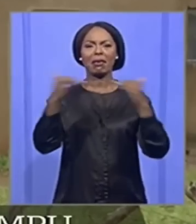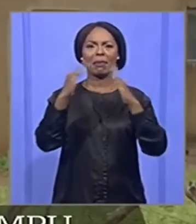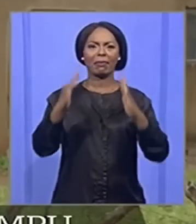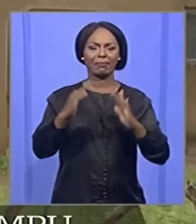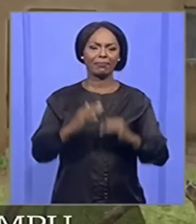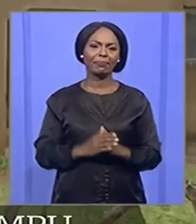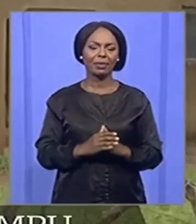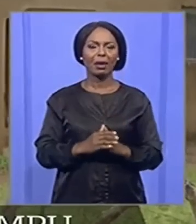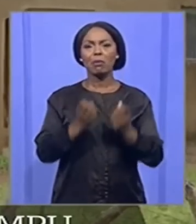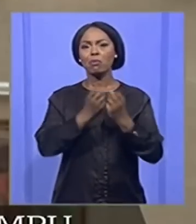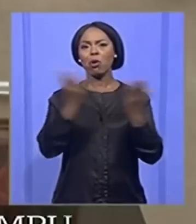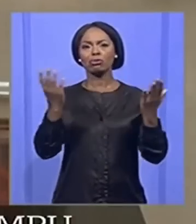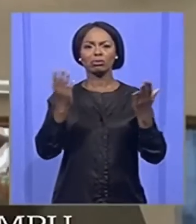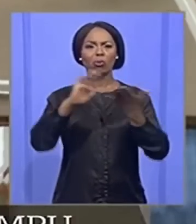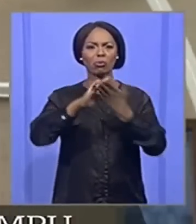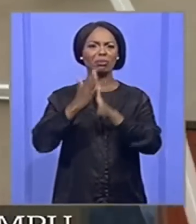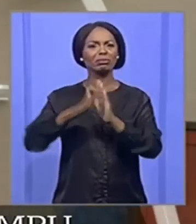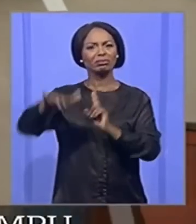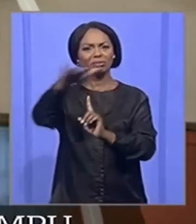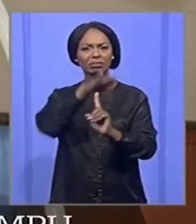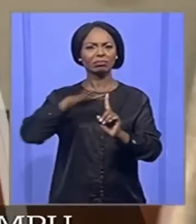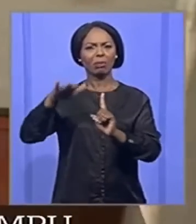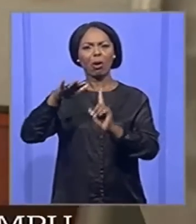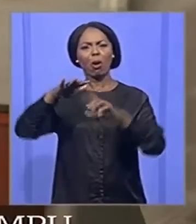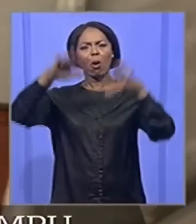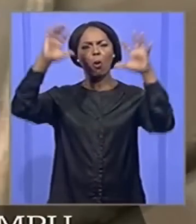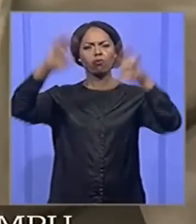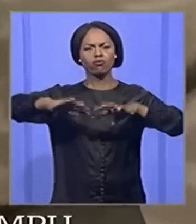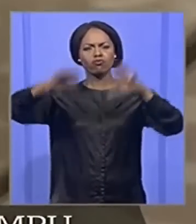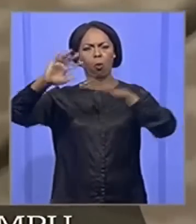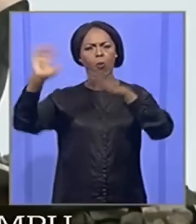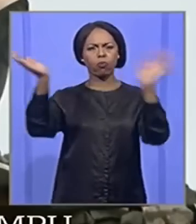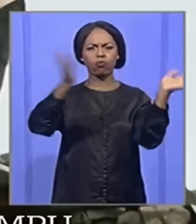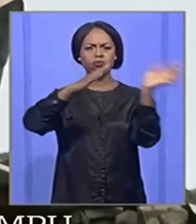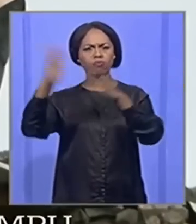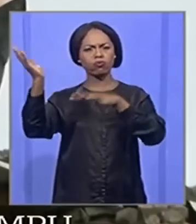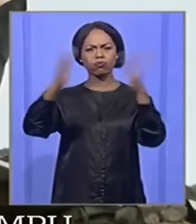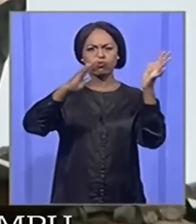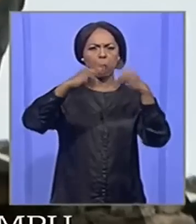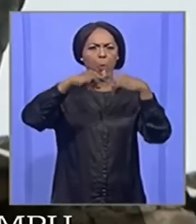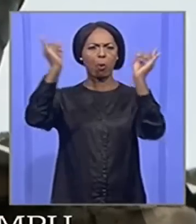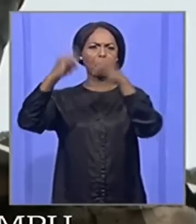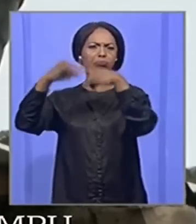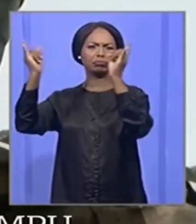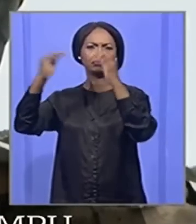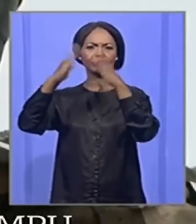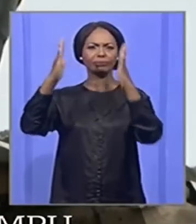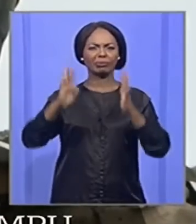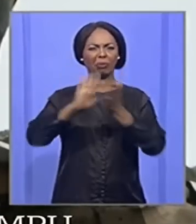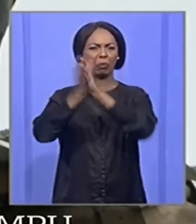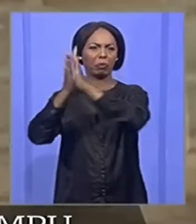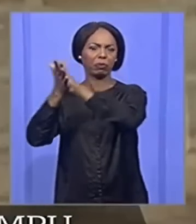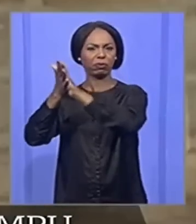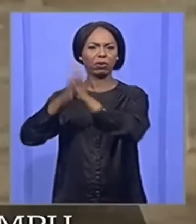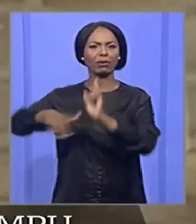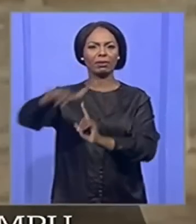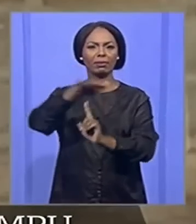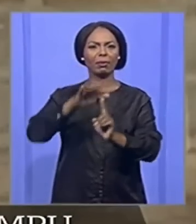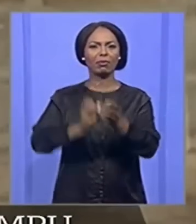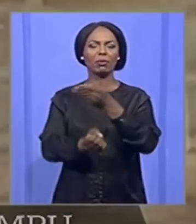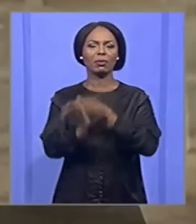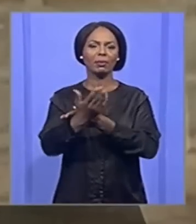Baahi ba tlalletswe ke naha ka morao re sefefo se ba ke masisa pelo motsaneng wa Masibekela Mpumalanga. Angeva